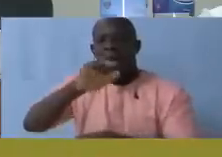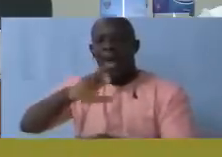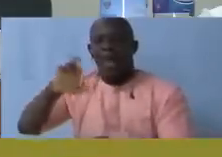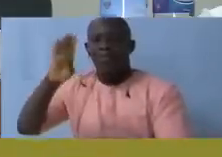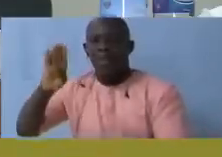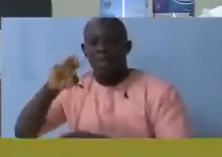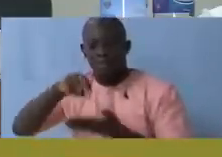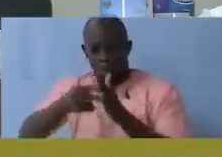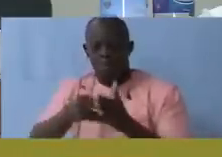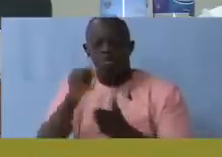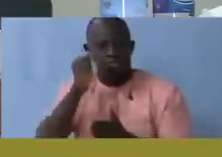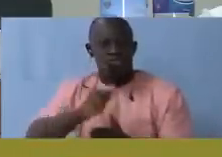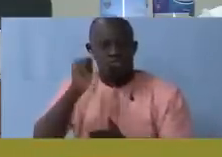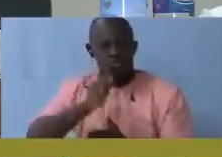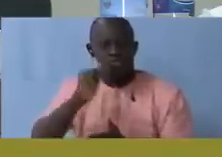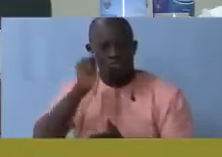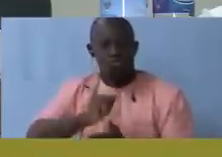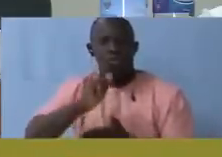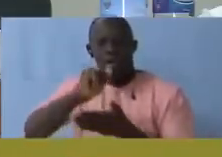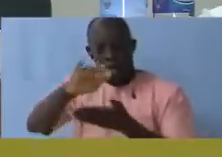right?